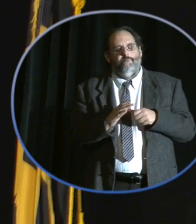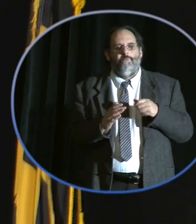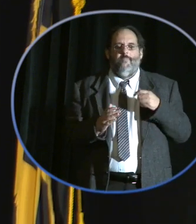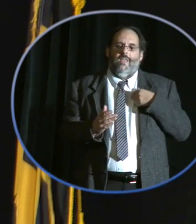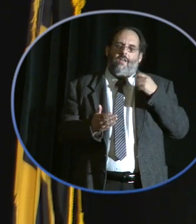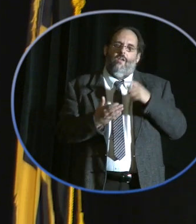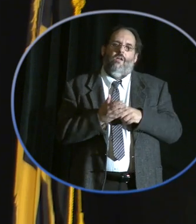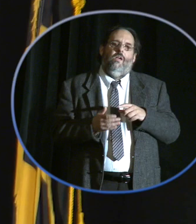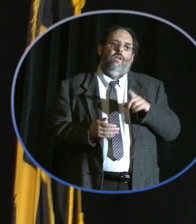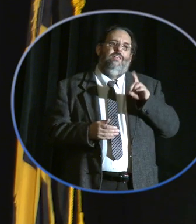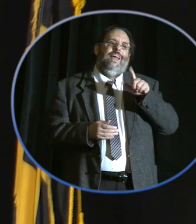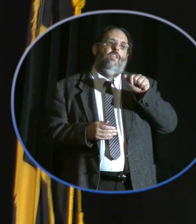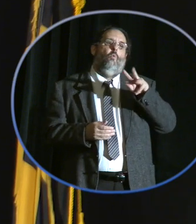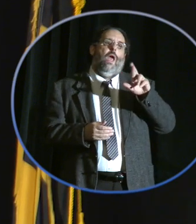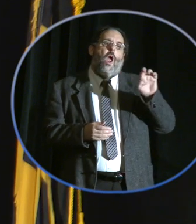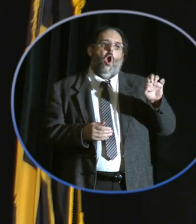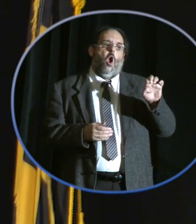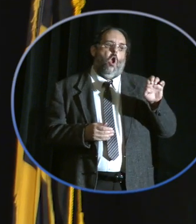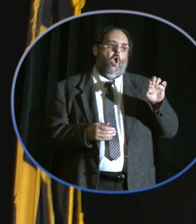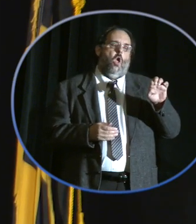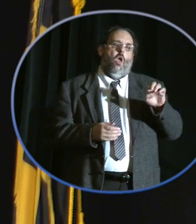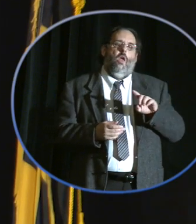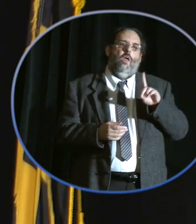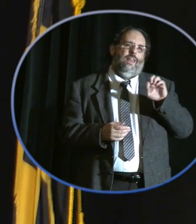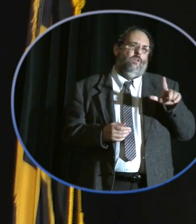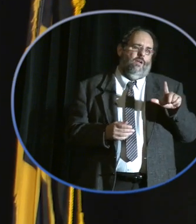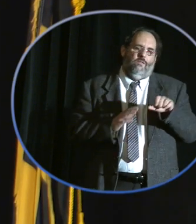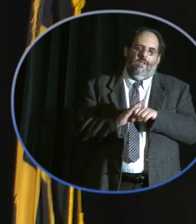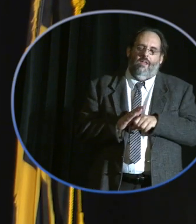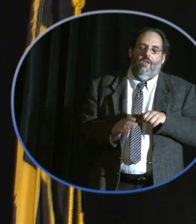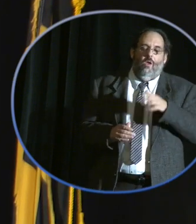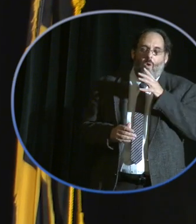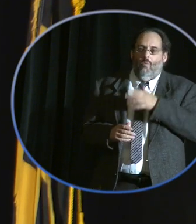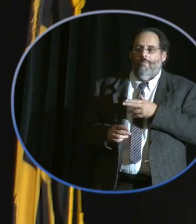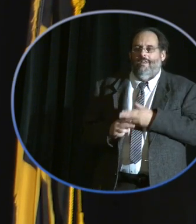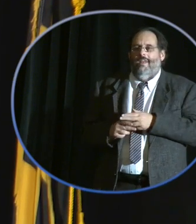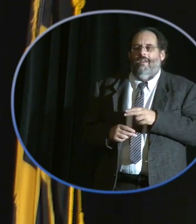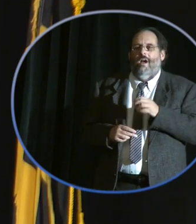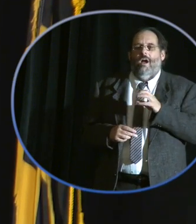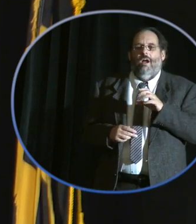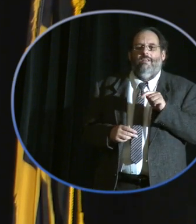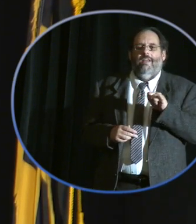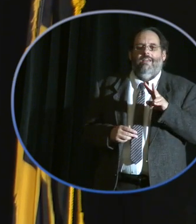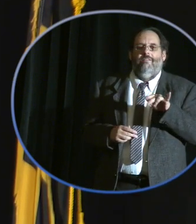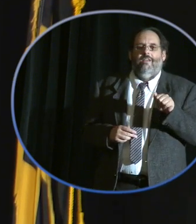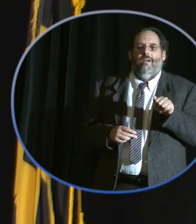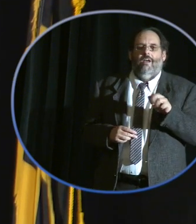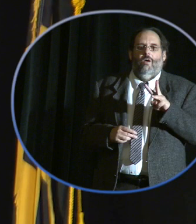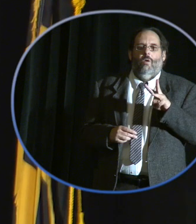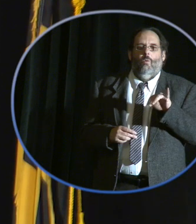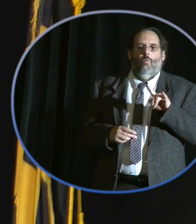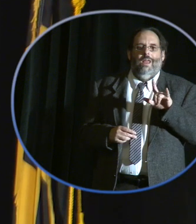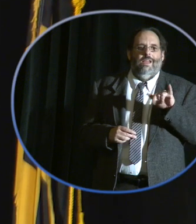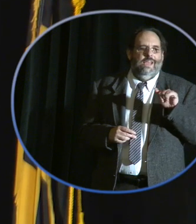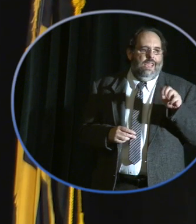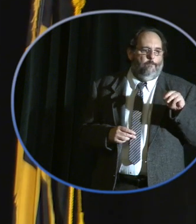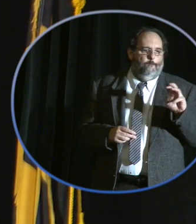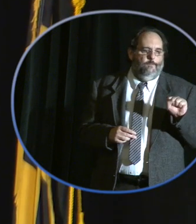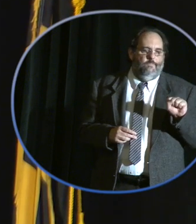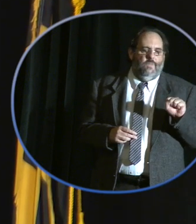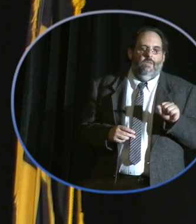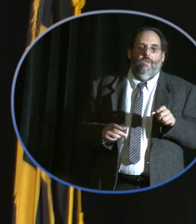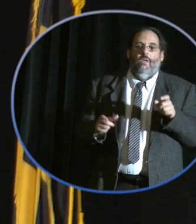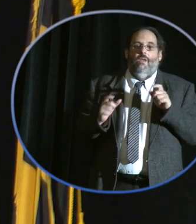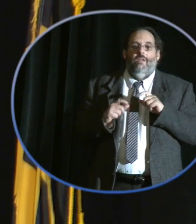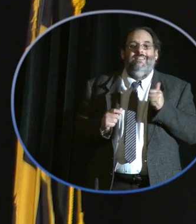it came from Delaware. And it came from a woman by the name of Octavia Williams. And the donation